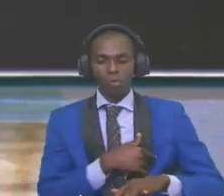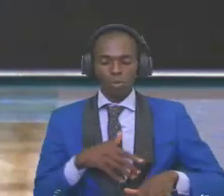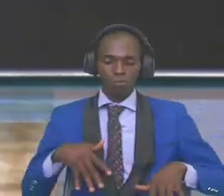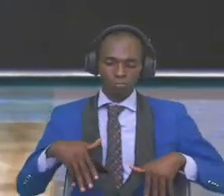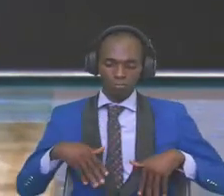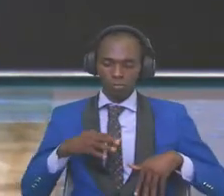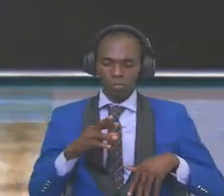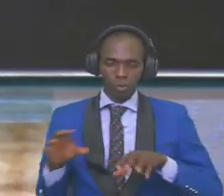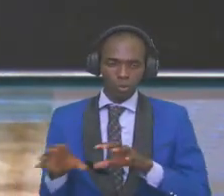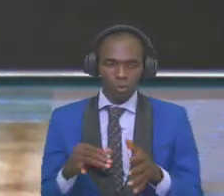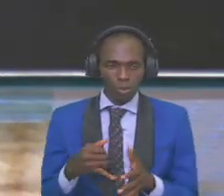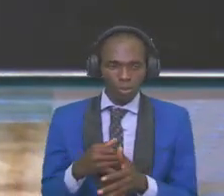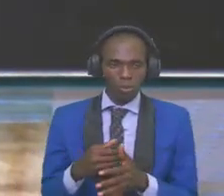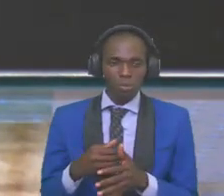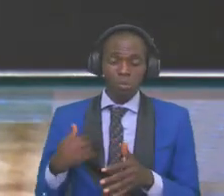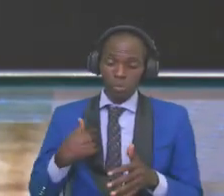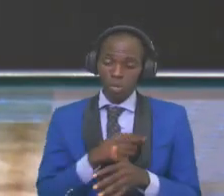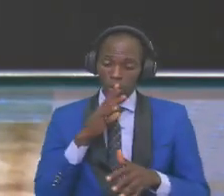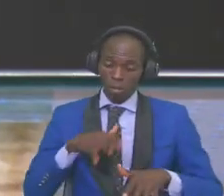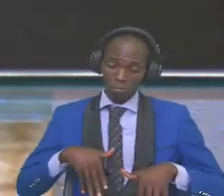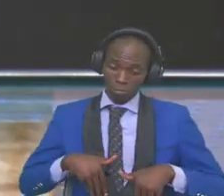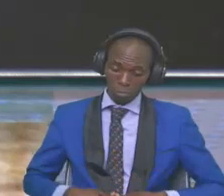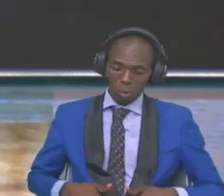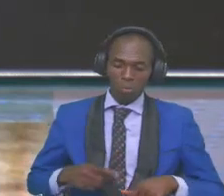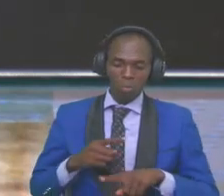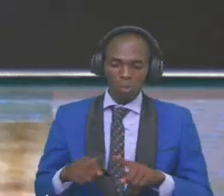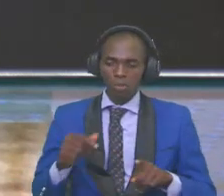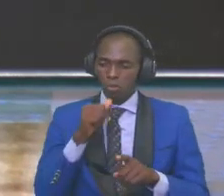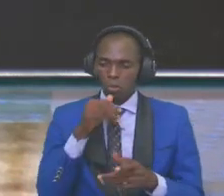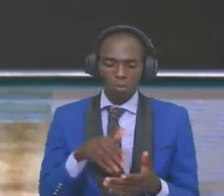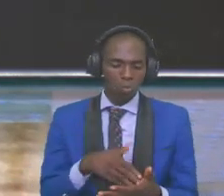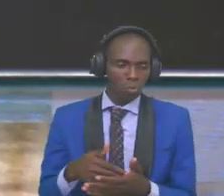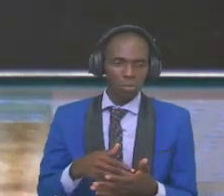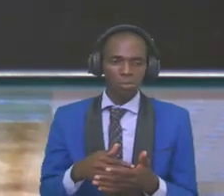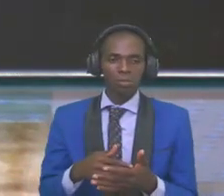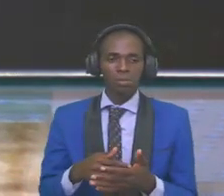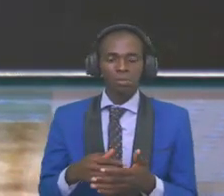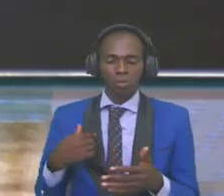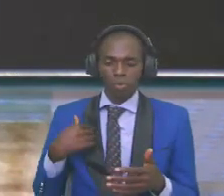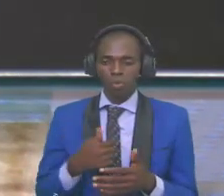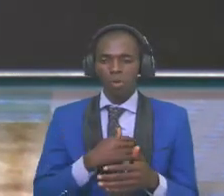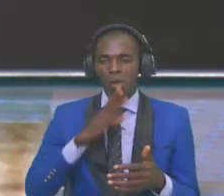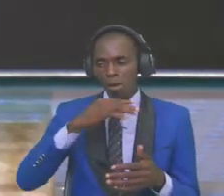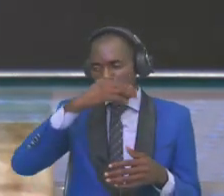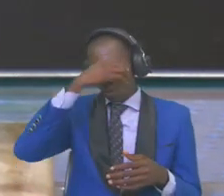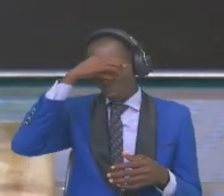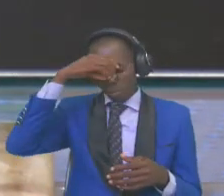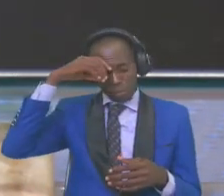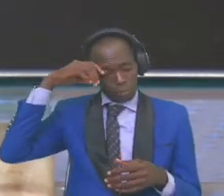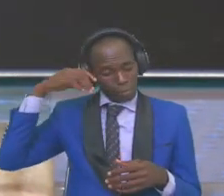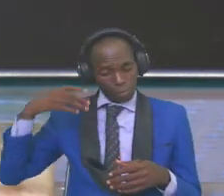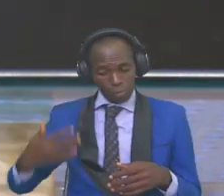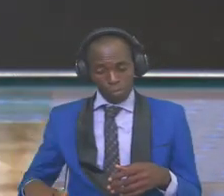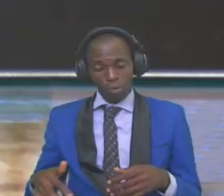do it, we're getting tired, we faint not. We do it, we're sweating, we